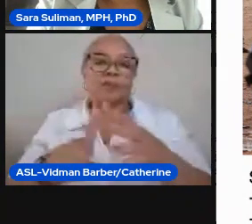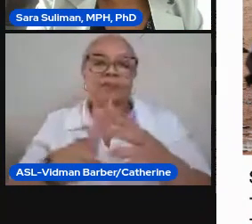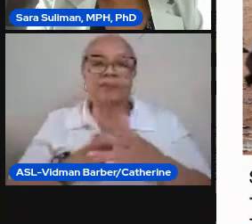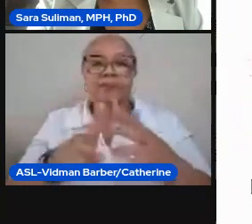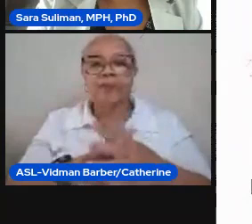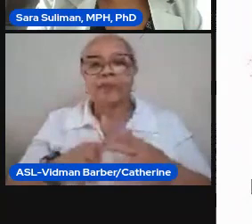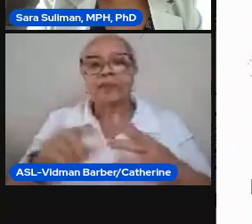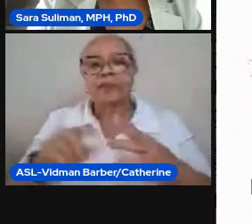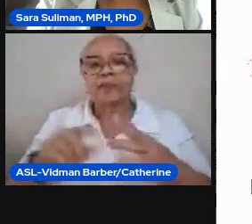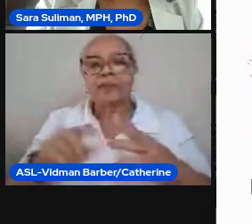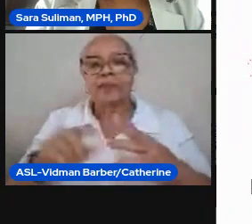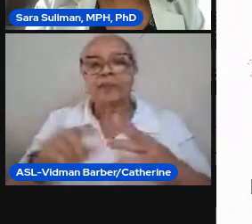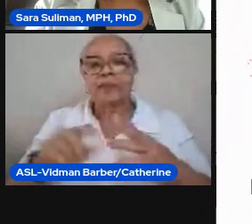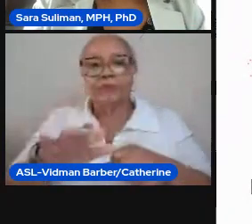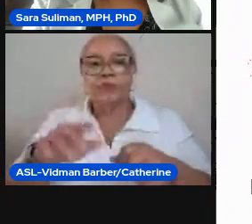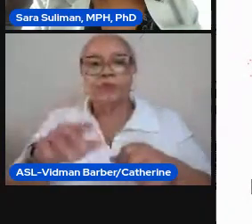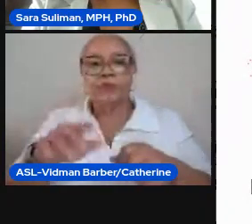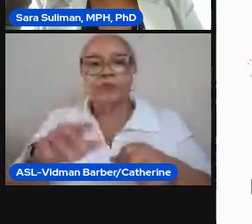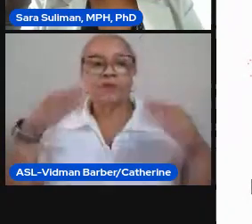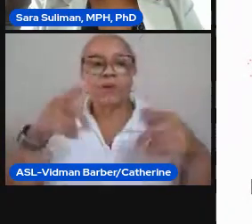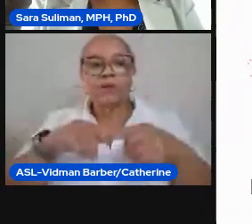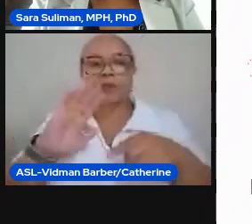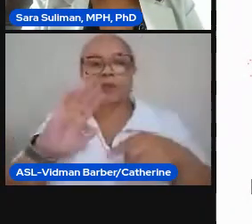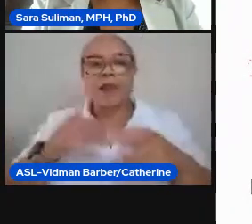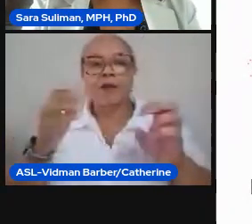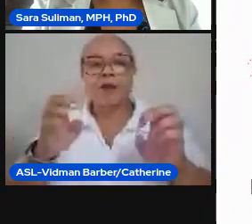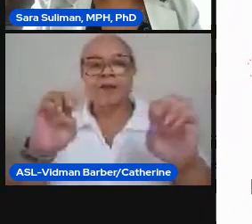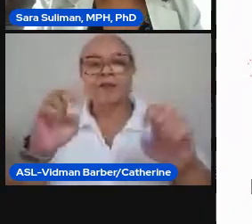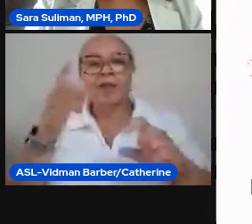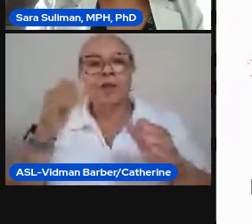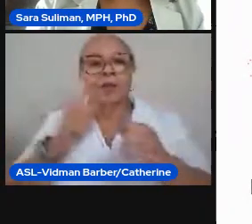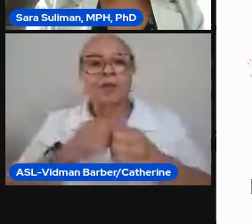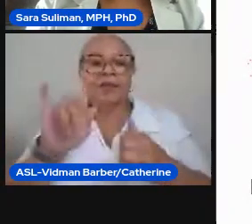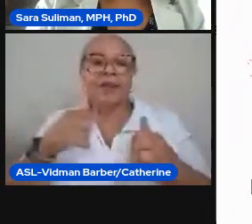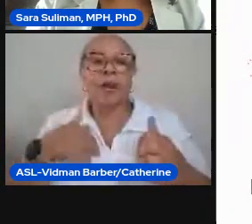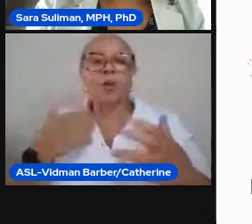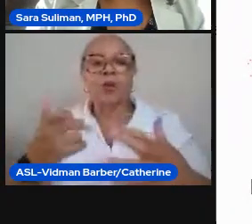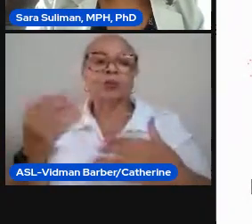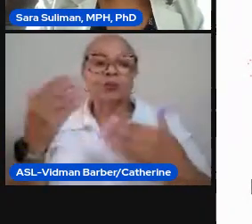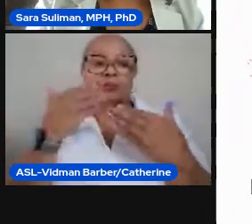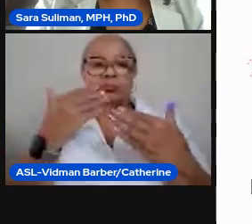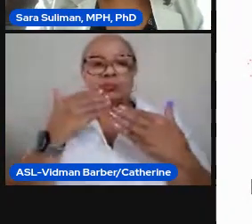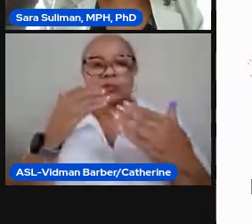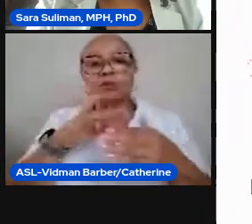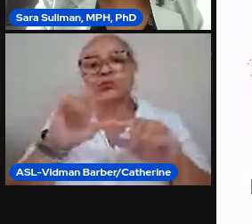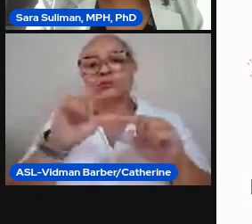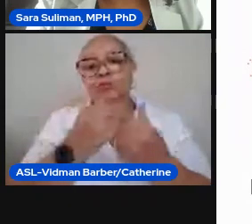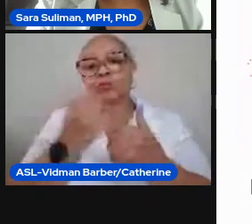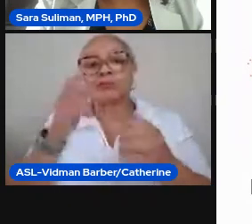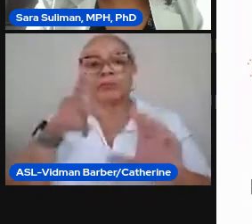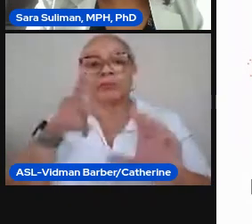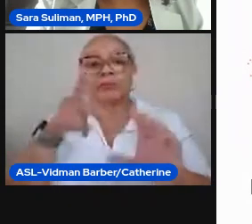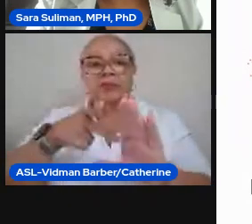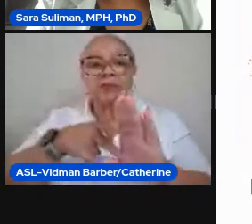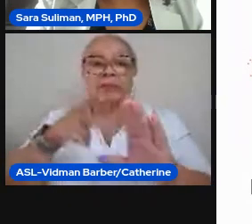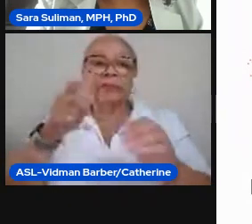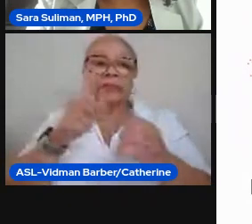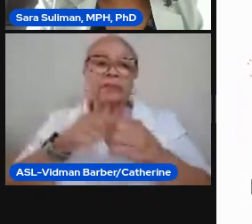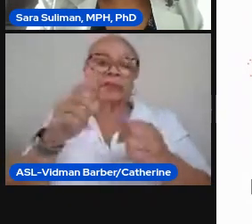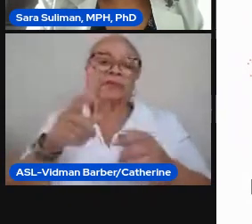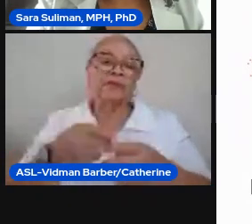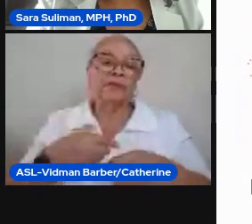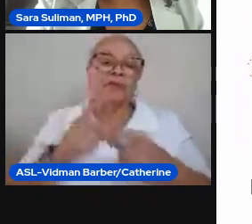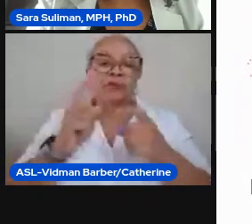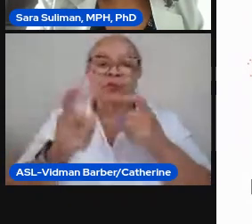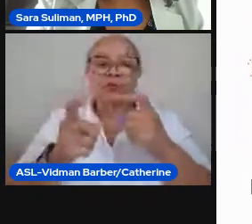to focus our efforts. And with that, I would like to acknowledge the groups that participated in contributing to